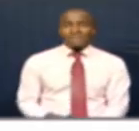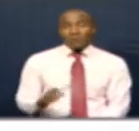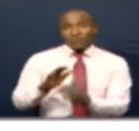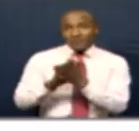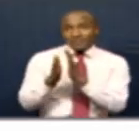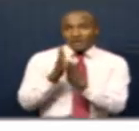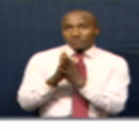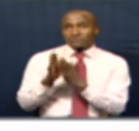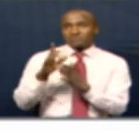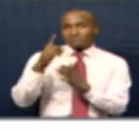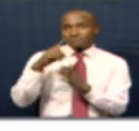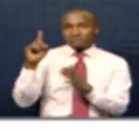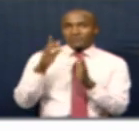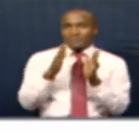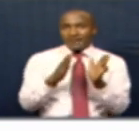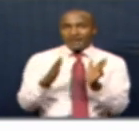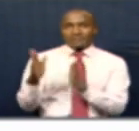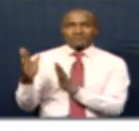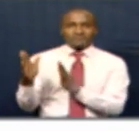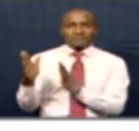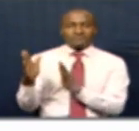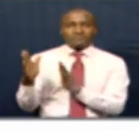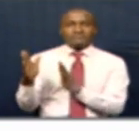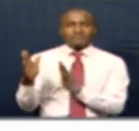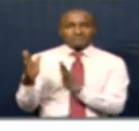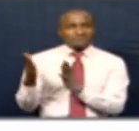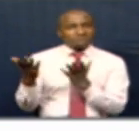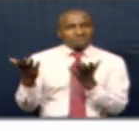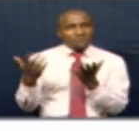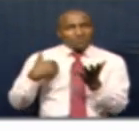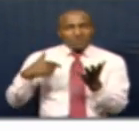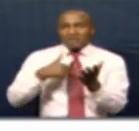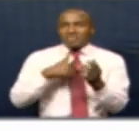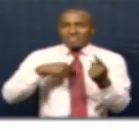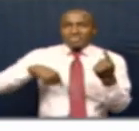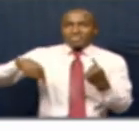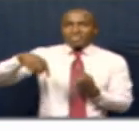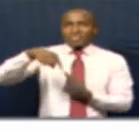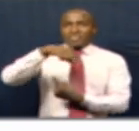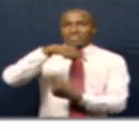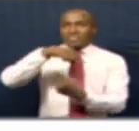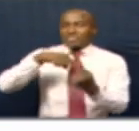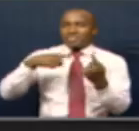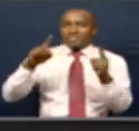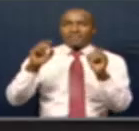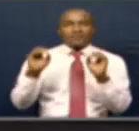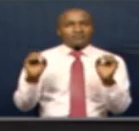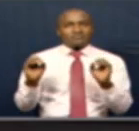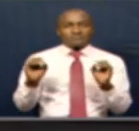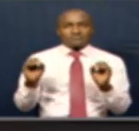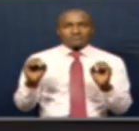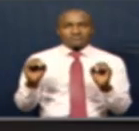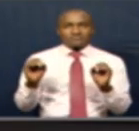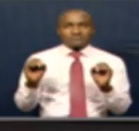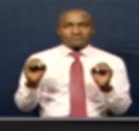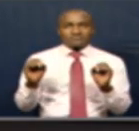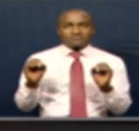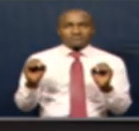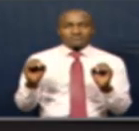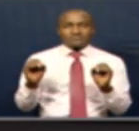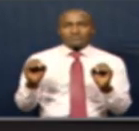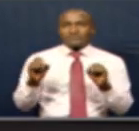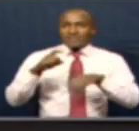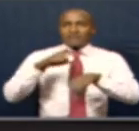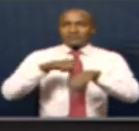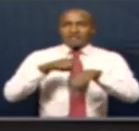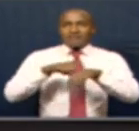approved the new plan. Without proper urban planning, we are beating around the bush. I'm told I really do not have time to